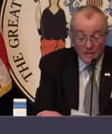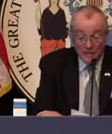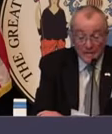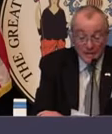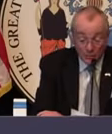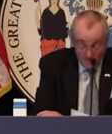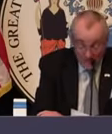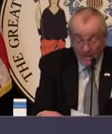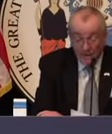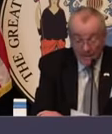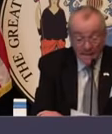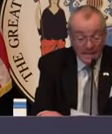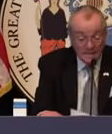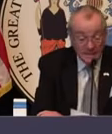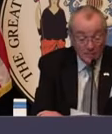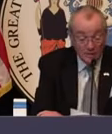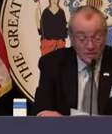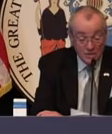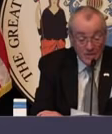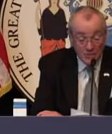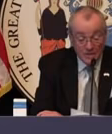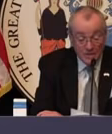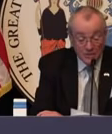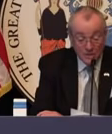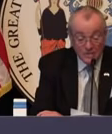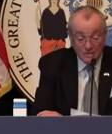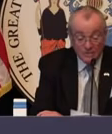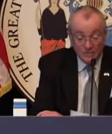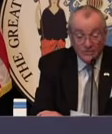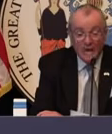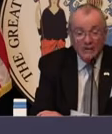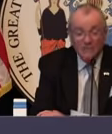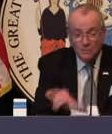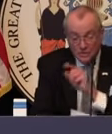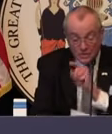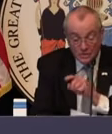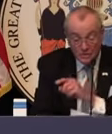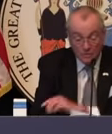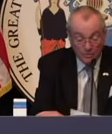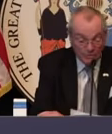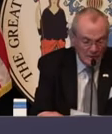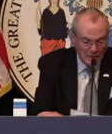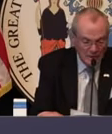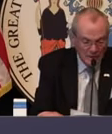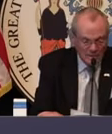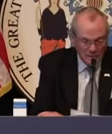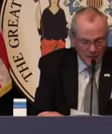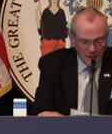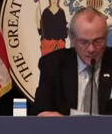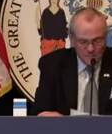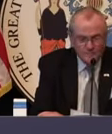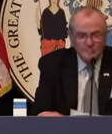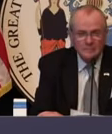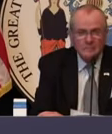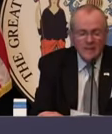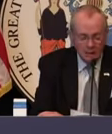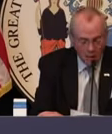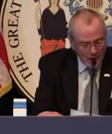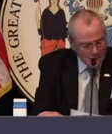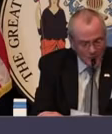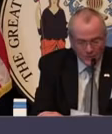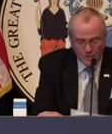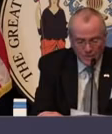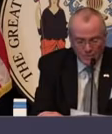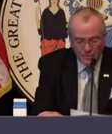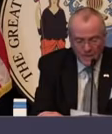Administration remain on hand to help us protect residents and staff and push these numbers even lower. In